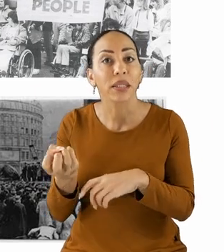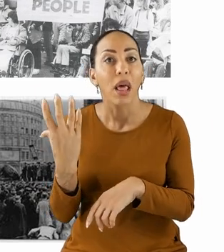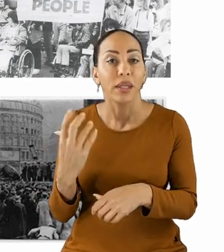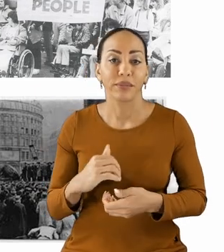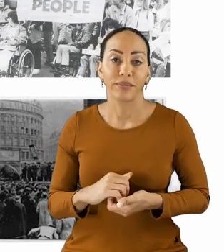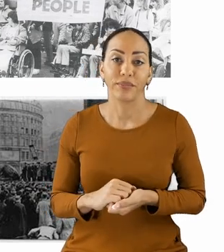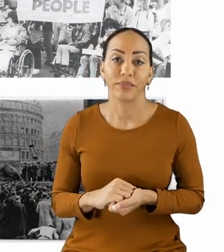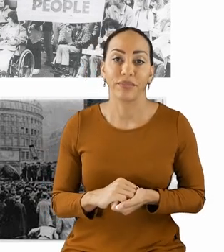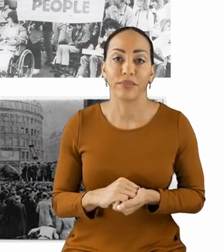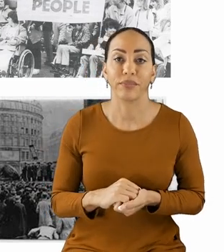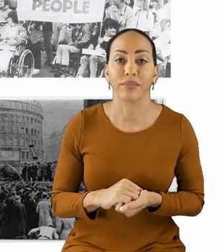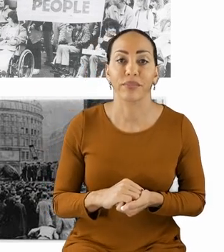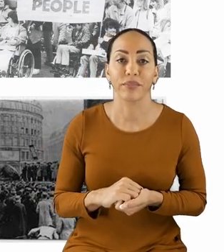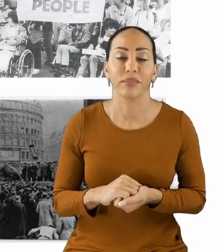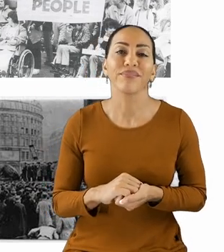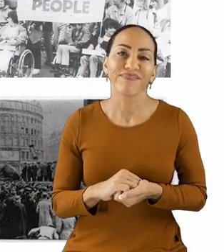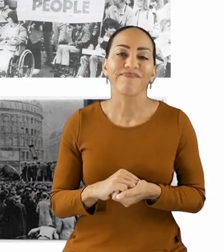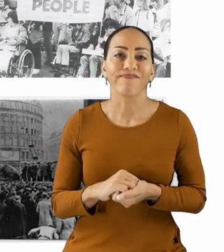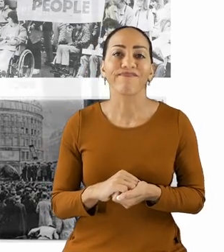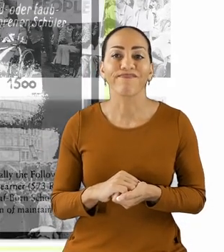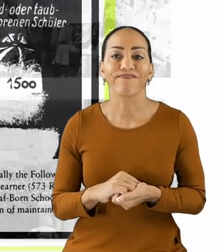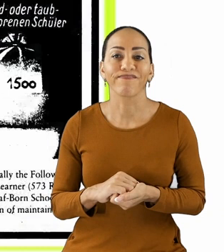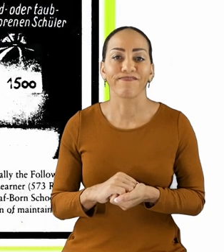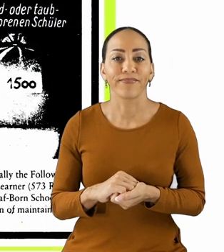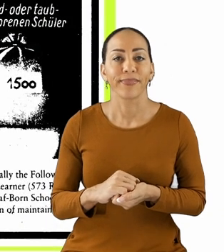going to be work and employment. Next.